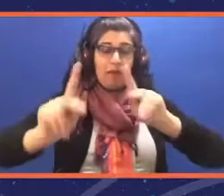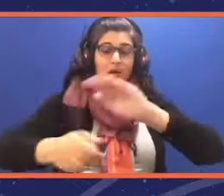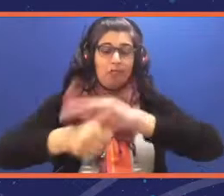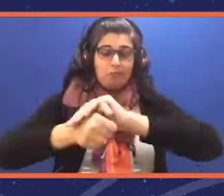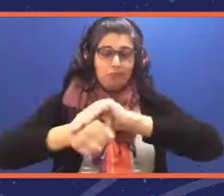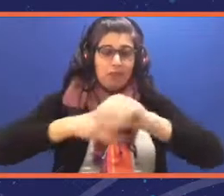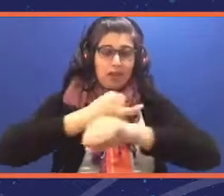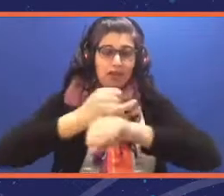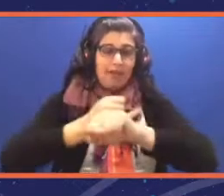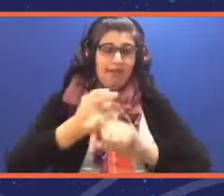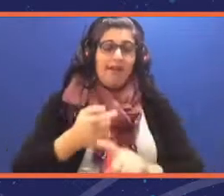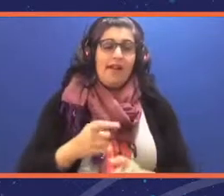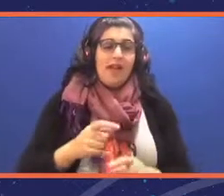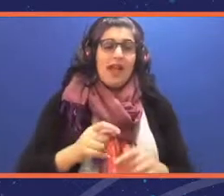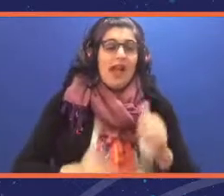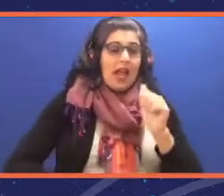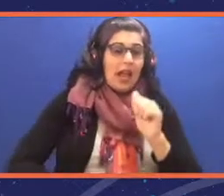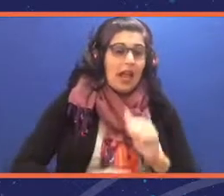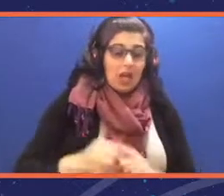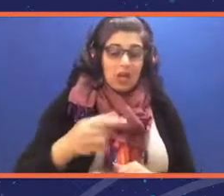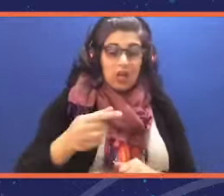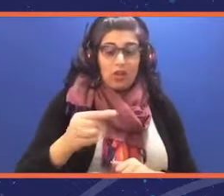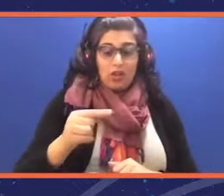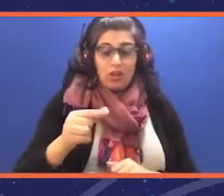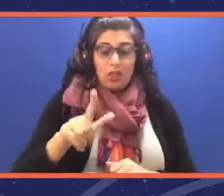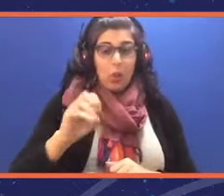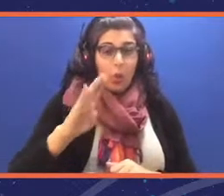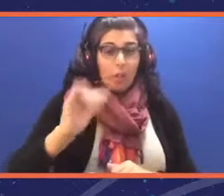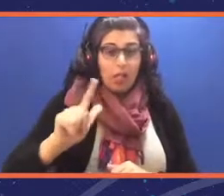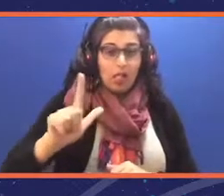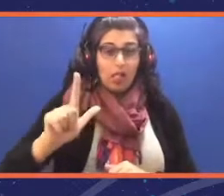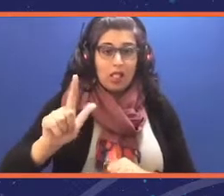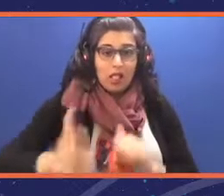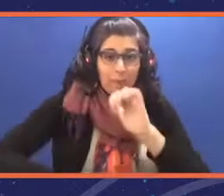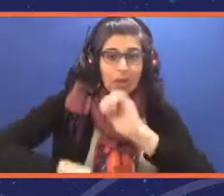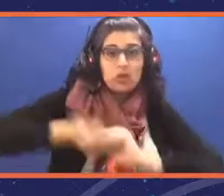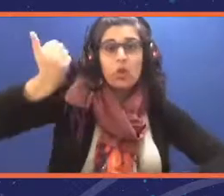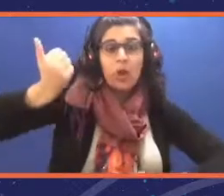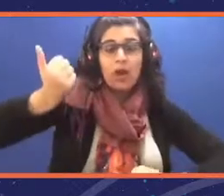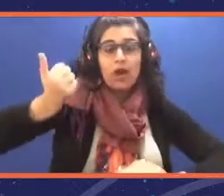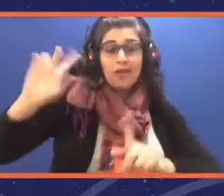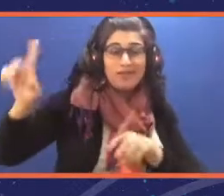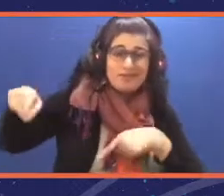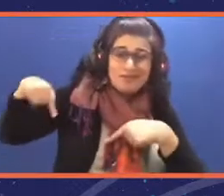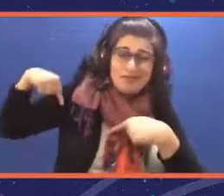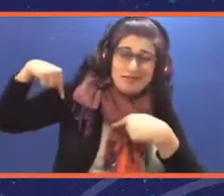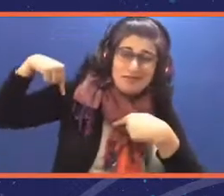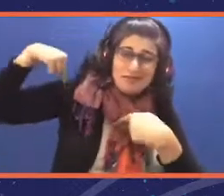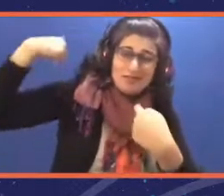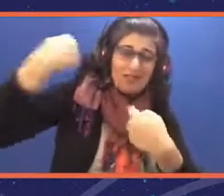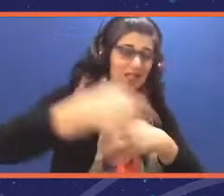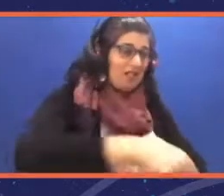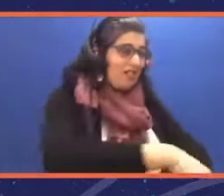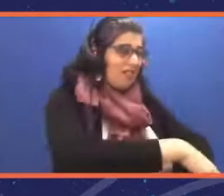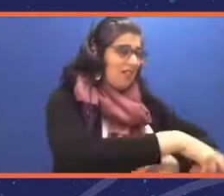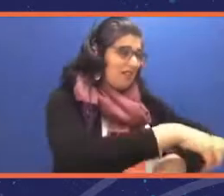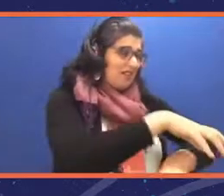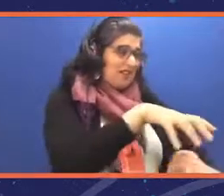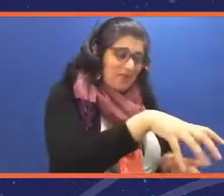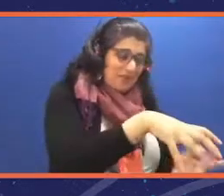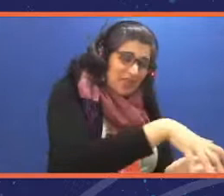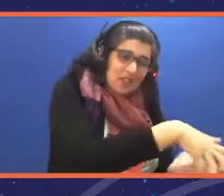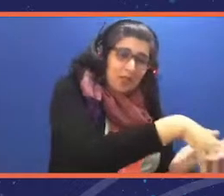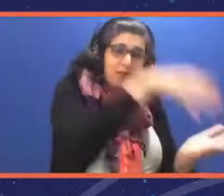of the global majority who have been and continue to be forced to migrate from their Indigenous territories and